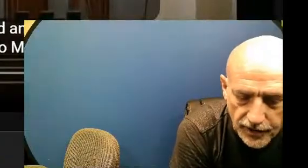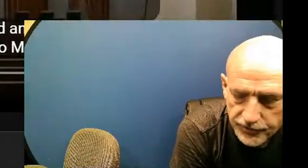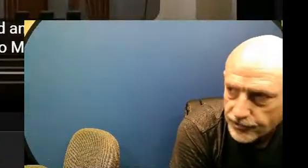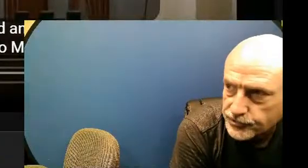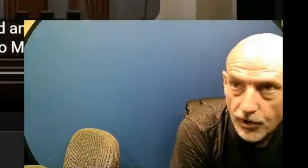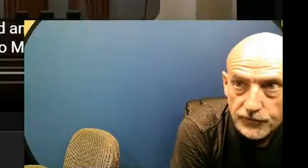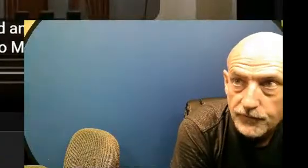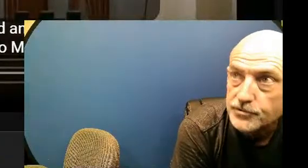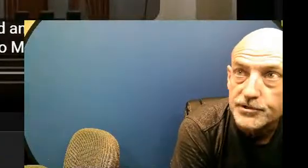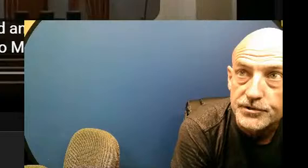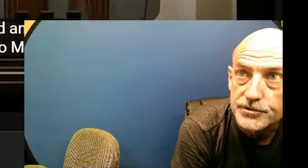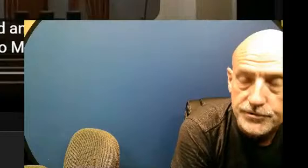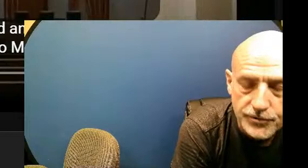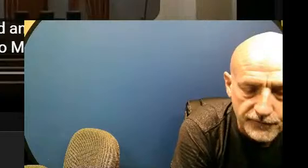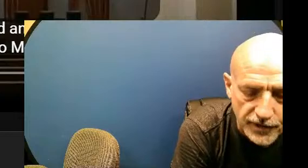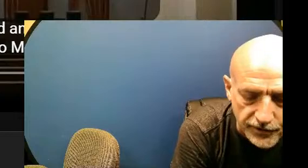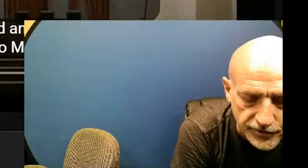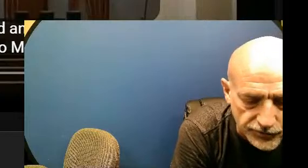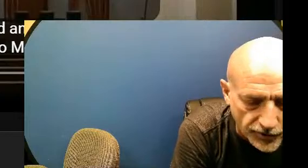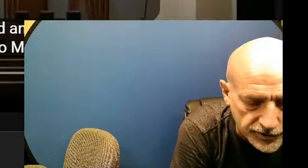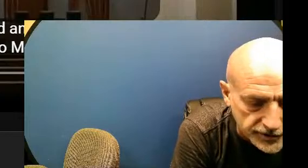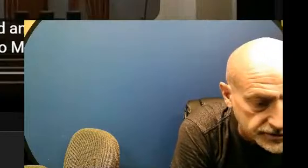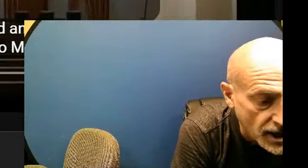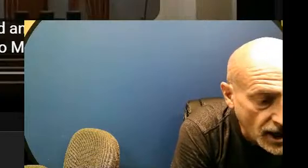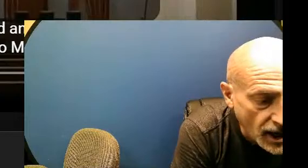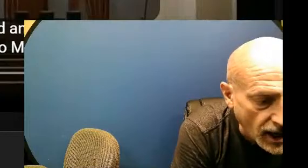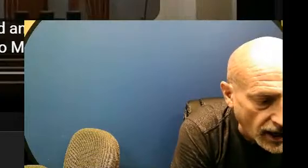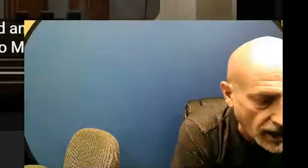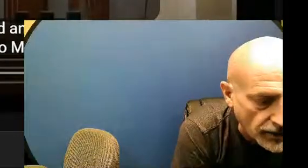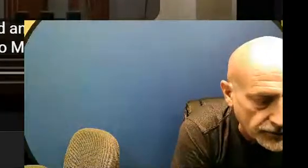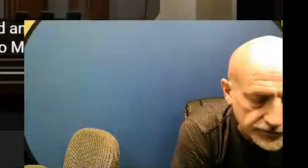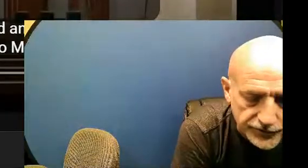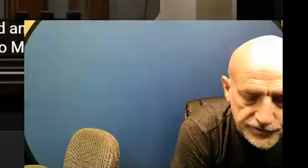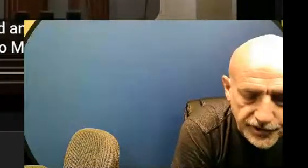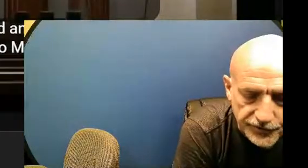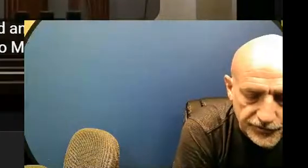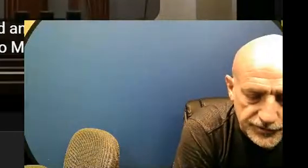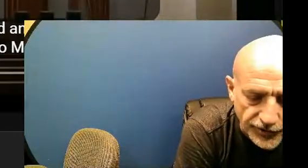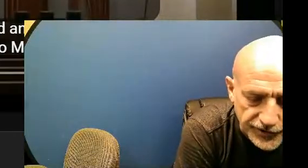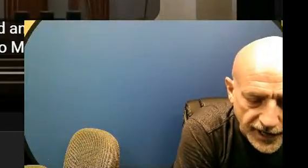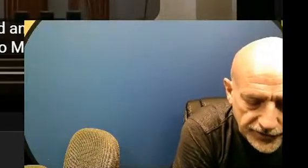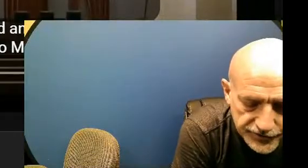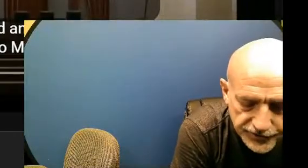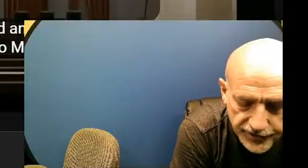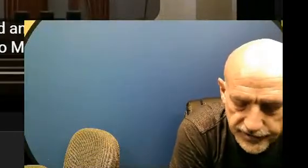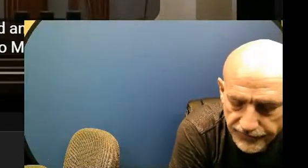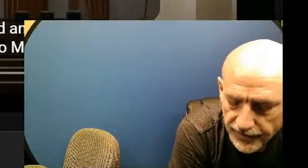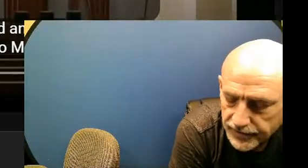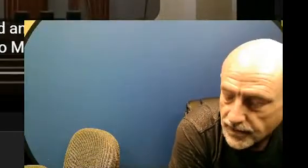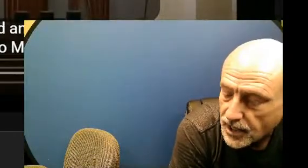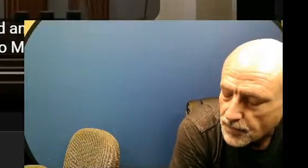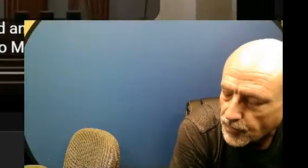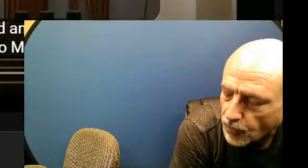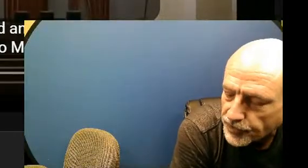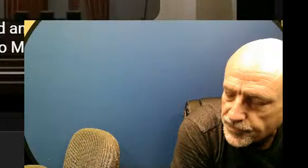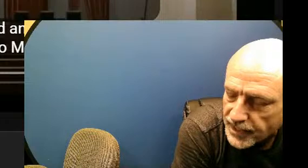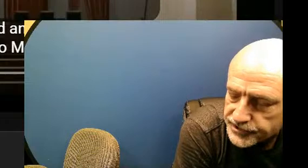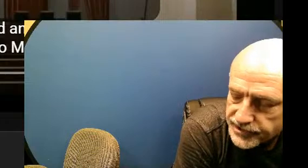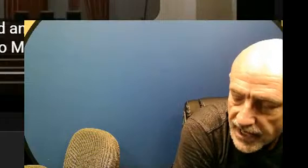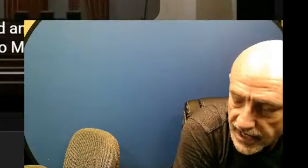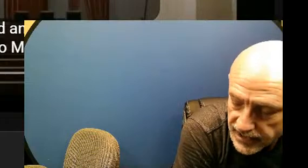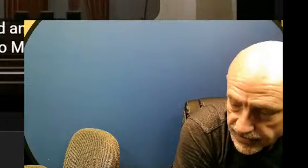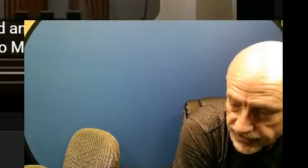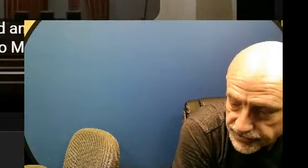like Griswold versus whoever the heck Griswold is. I don't think there's any other Griswold out there, so you can easily find it. But what